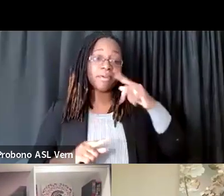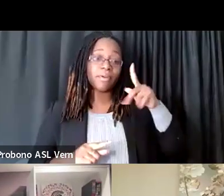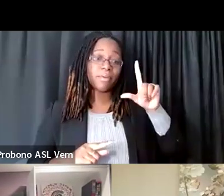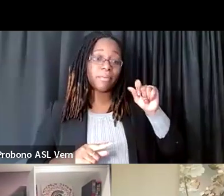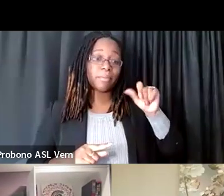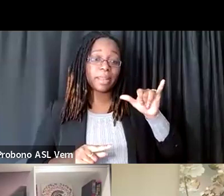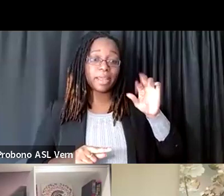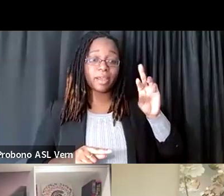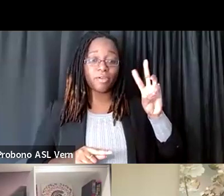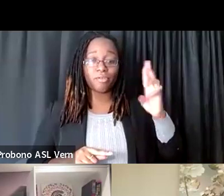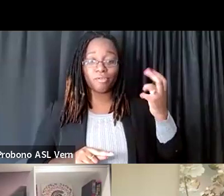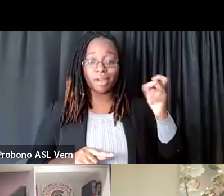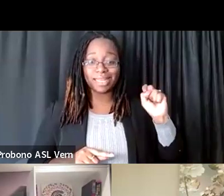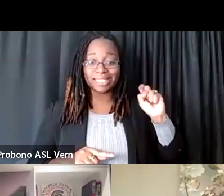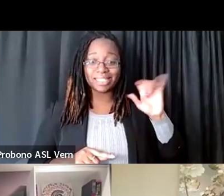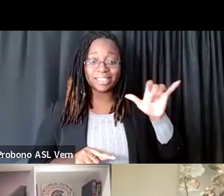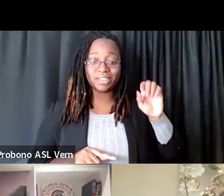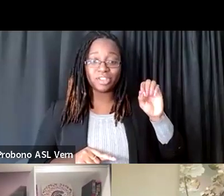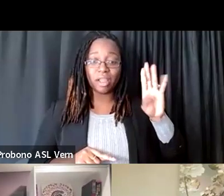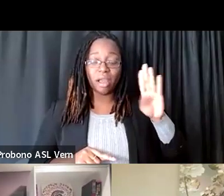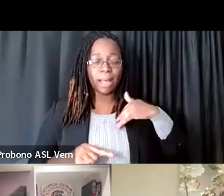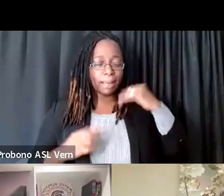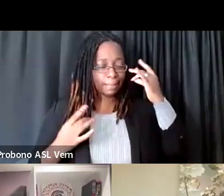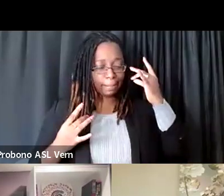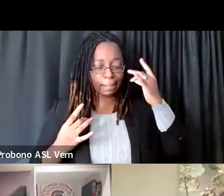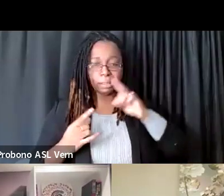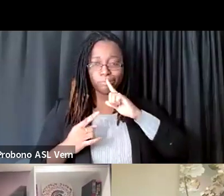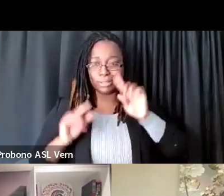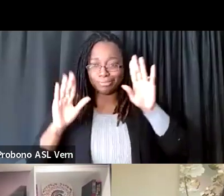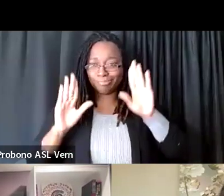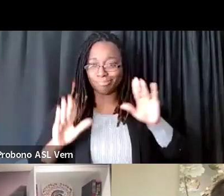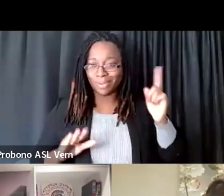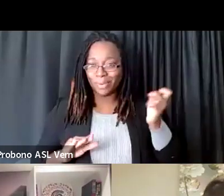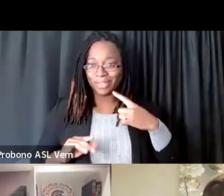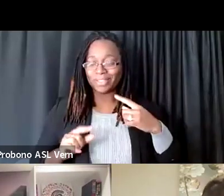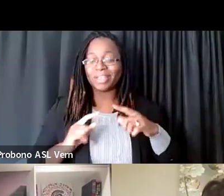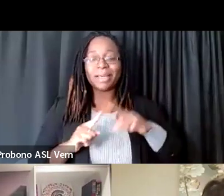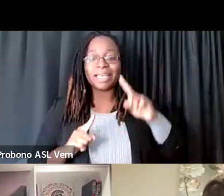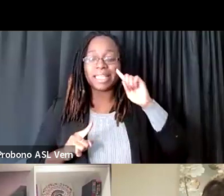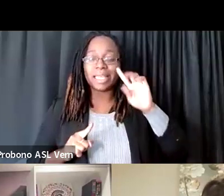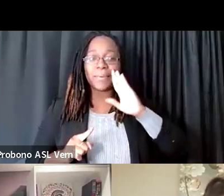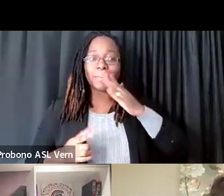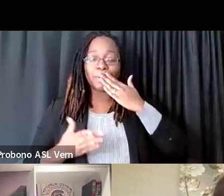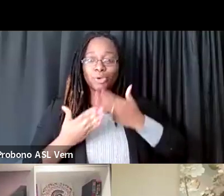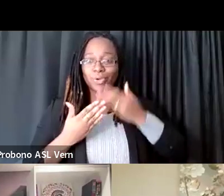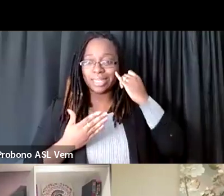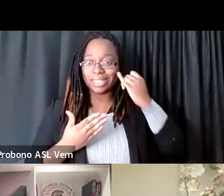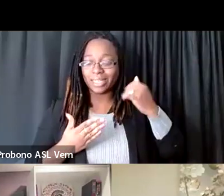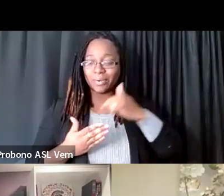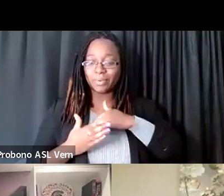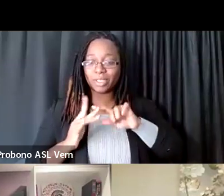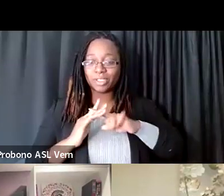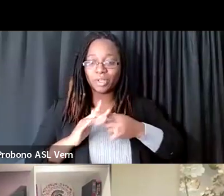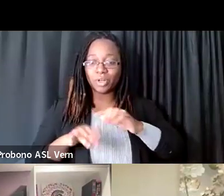for that question too, and my mind has kind of been spinning, in such an excellent question, but I think it also would be a good idea if we started calling